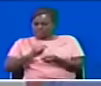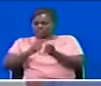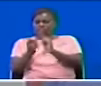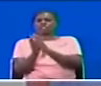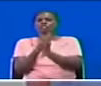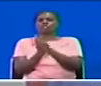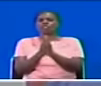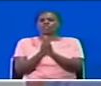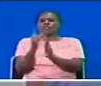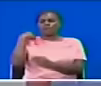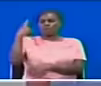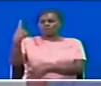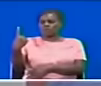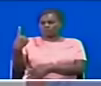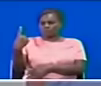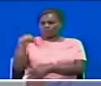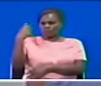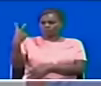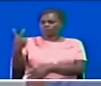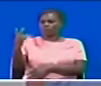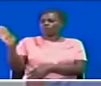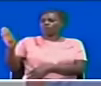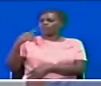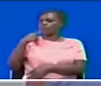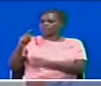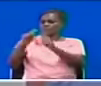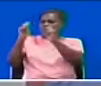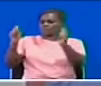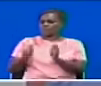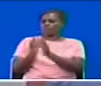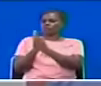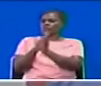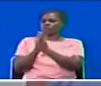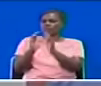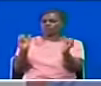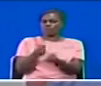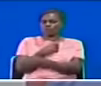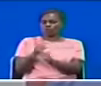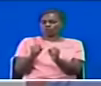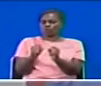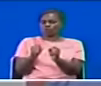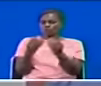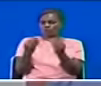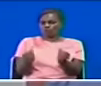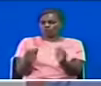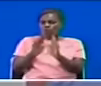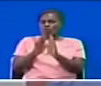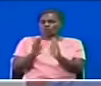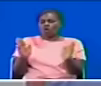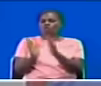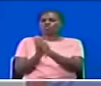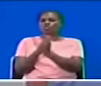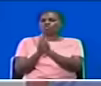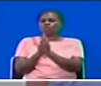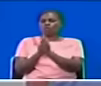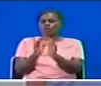narrative. That is number one. Number two, Beatrice has talked about an ethnic narrative that we cannot do anything about. Mm-hmm. There is no narrative